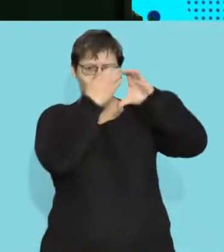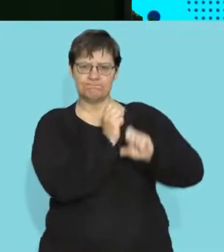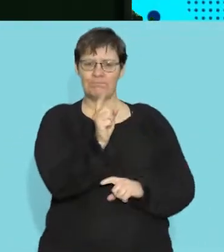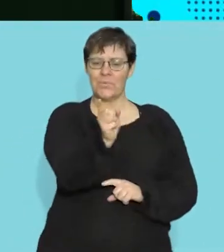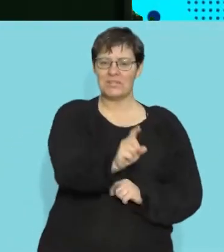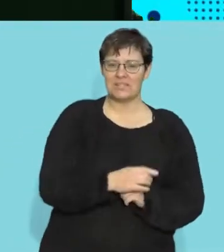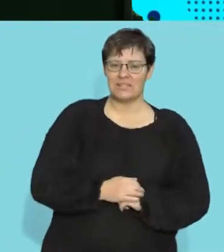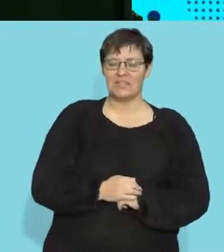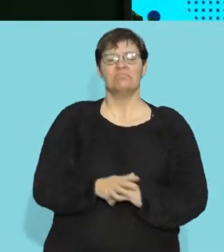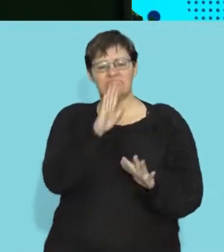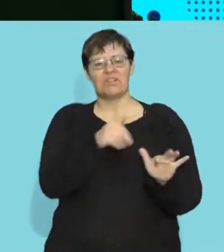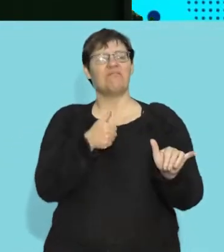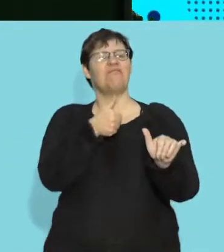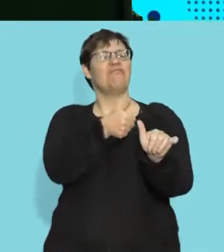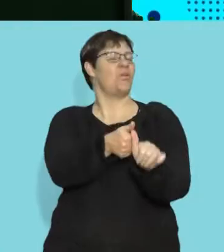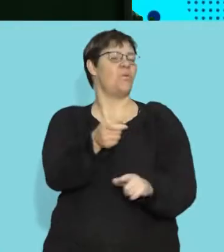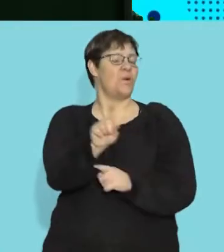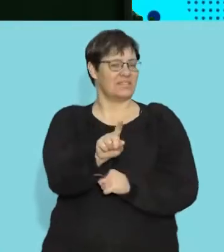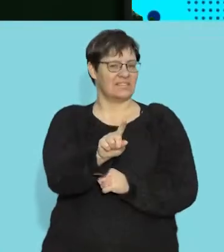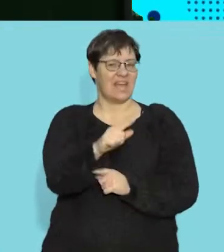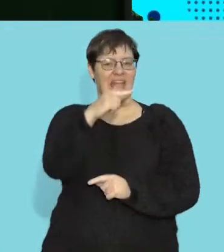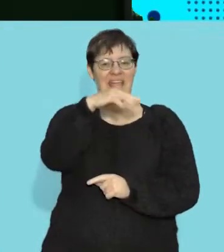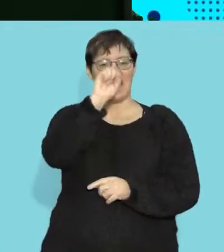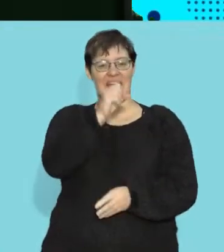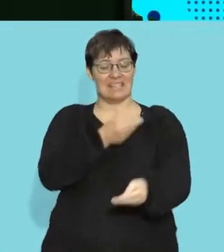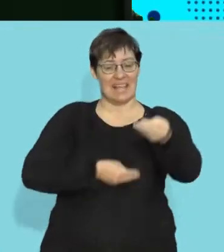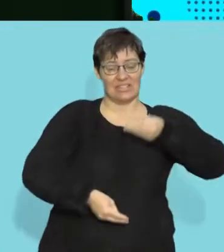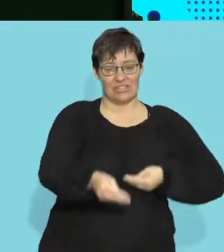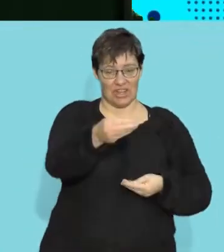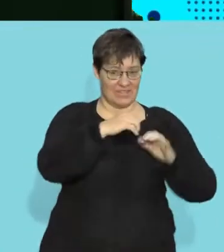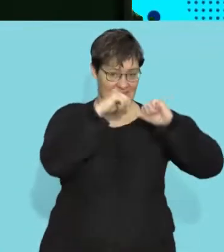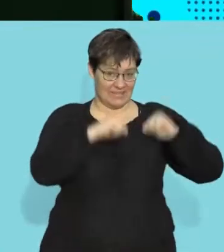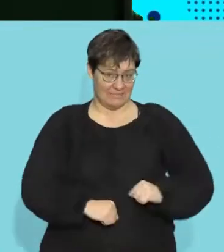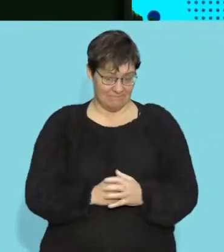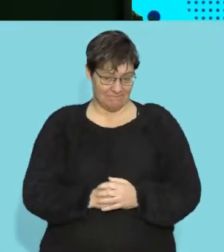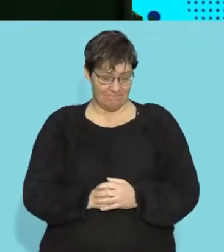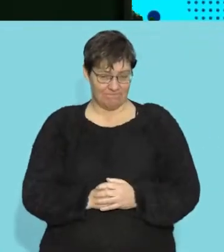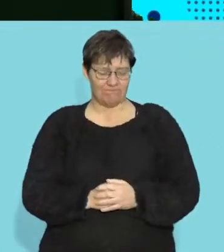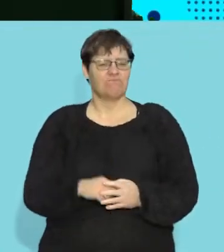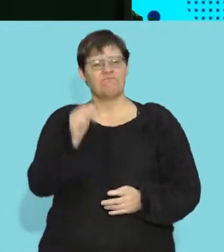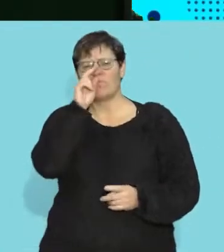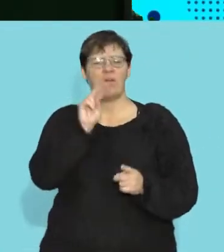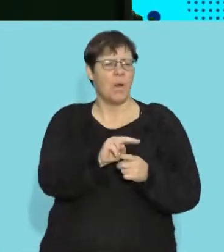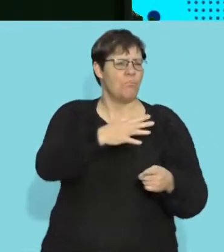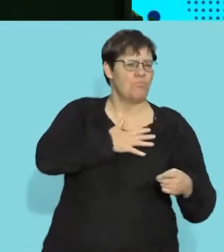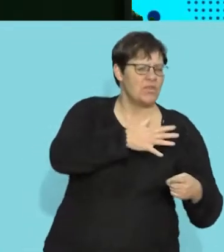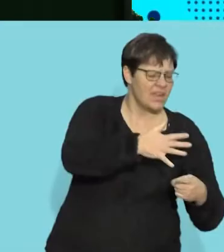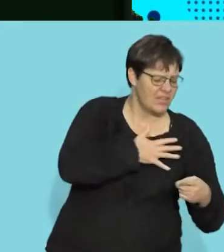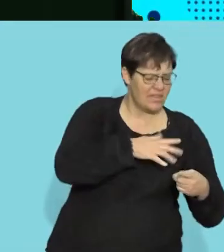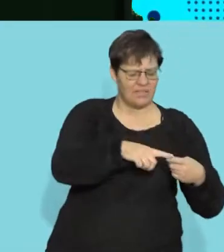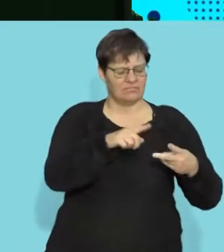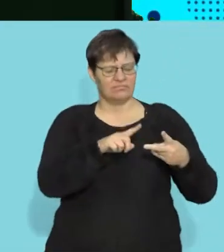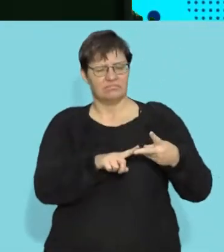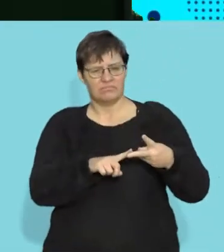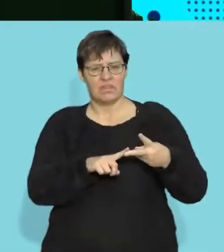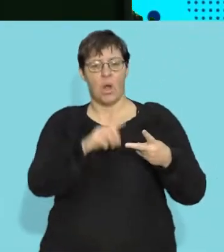on our series of the gaseous exchange system. We're looking how we breathe, we're looking how we bring in oxygen into